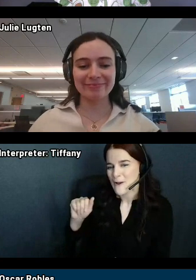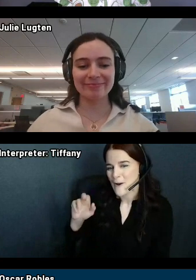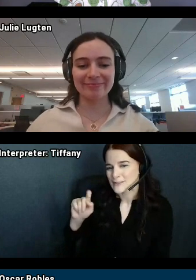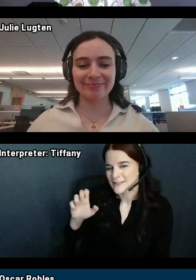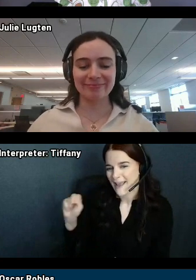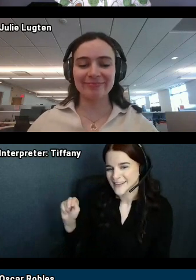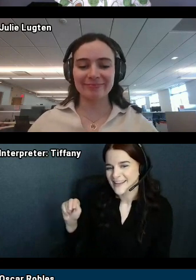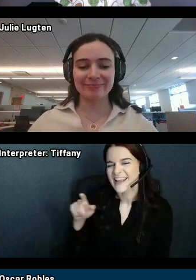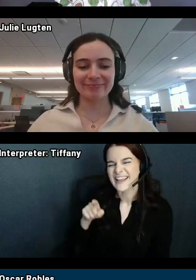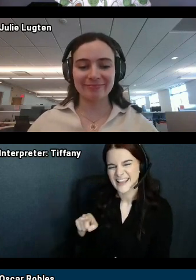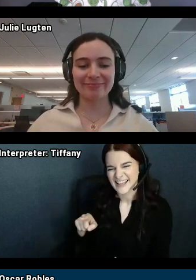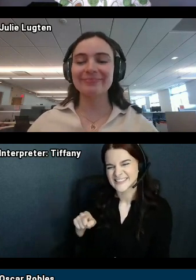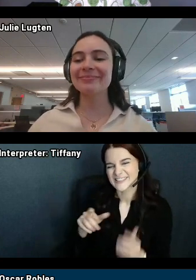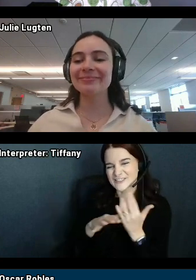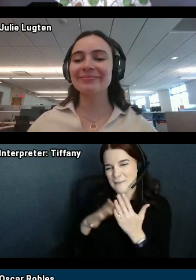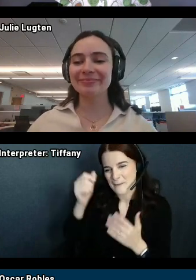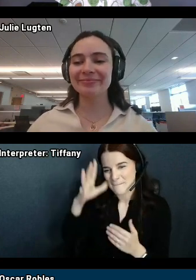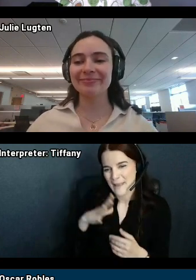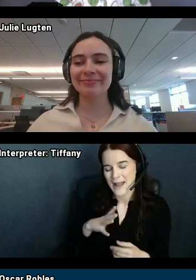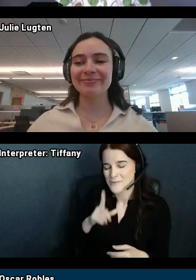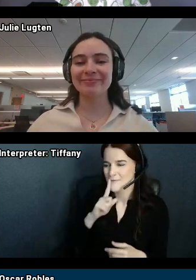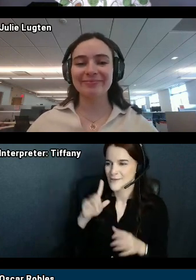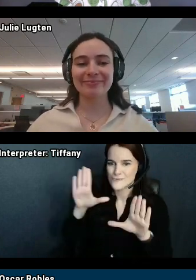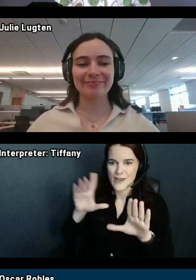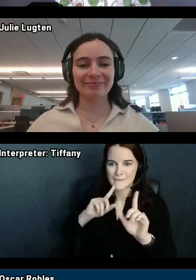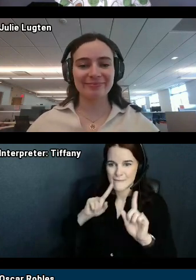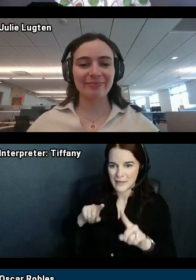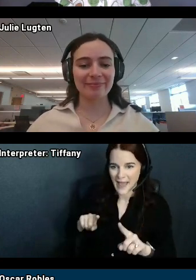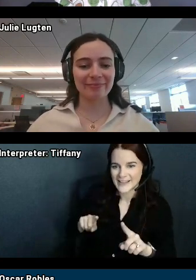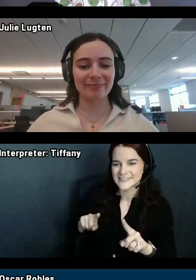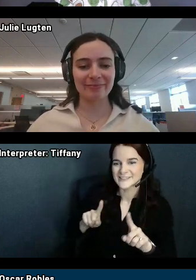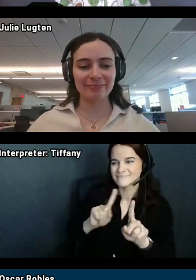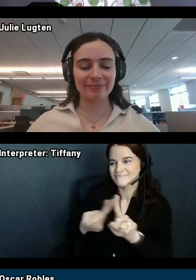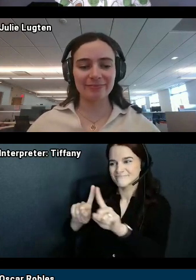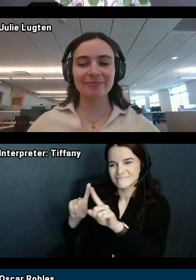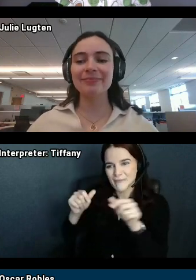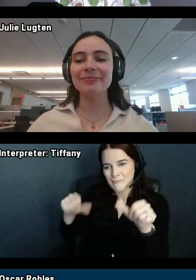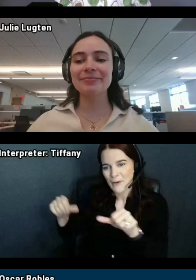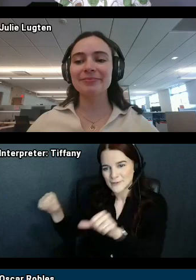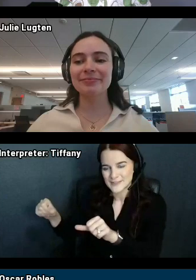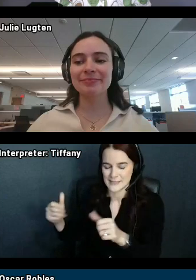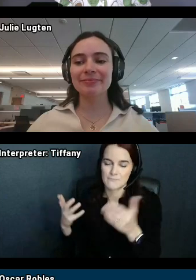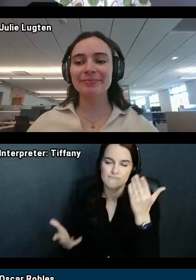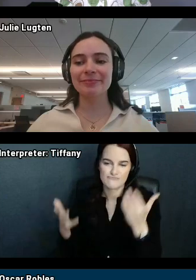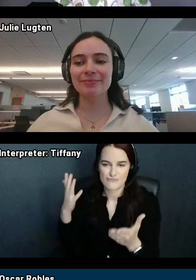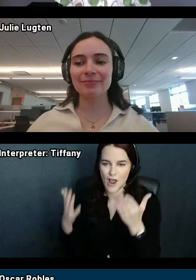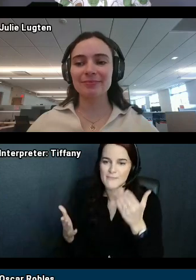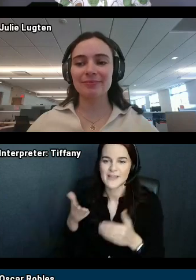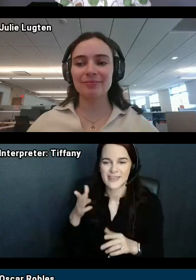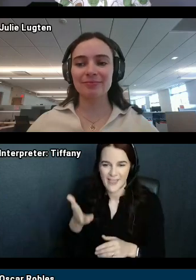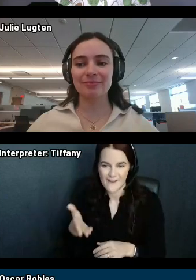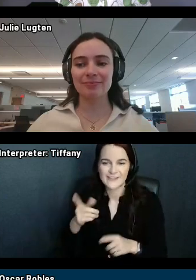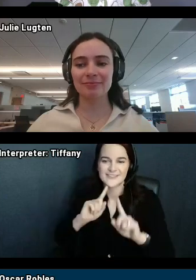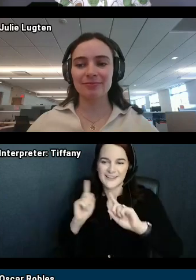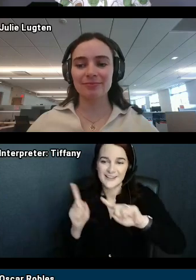of posts, has provided an answer. So try Googling it to find a community post if you're stuck on